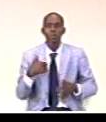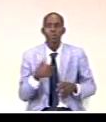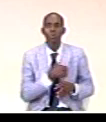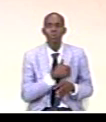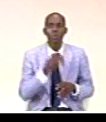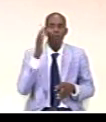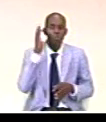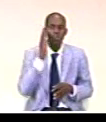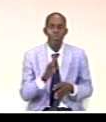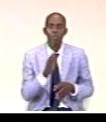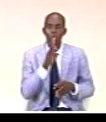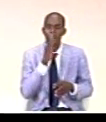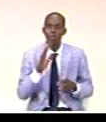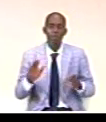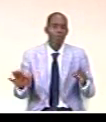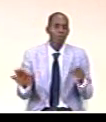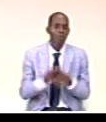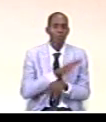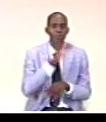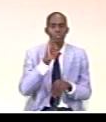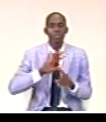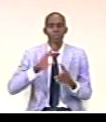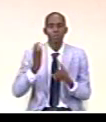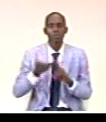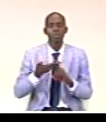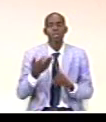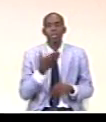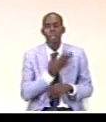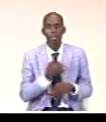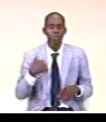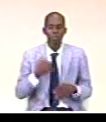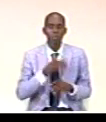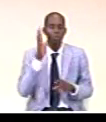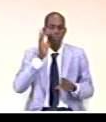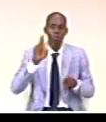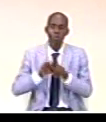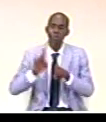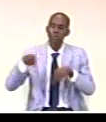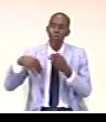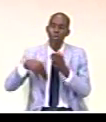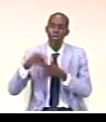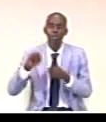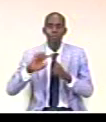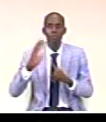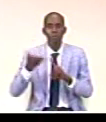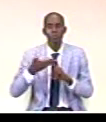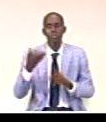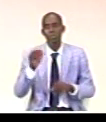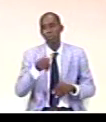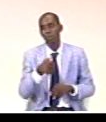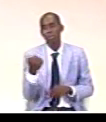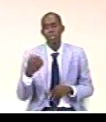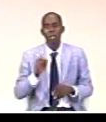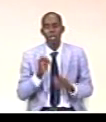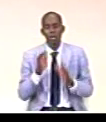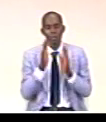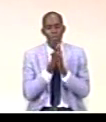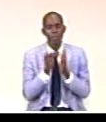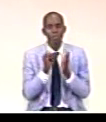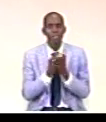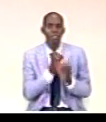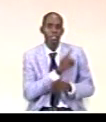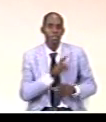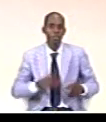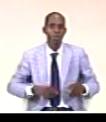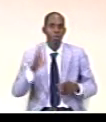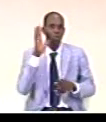we are fully persuaded, and then we'll go out to persuade others. And I believe the Lord will keep us, and the Lord will uphold